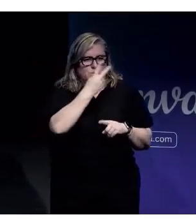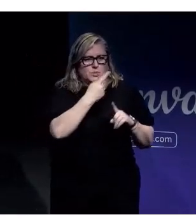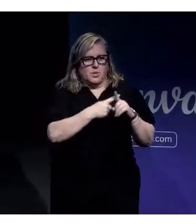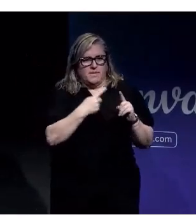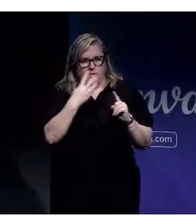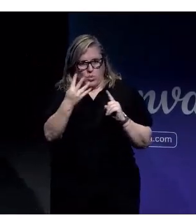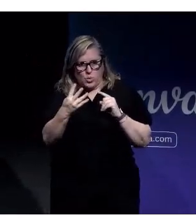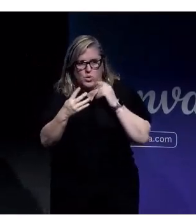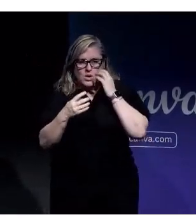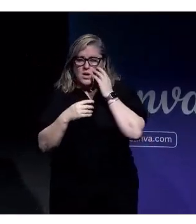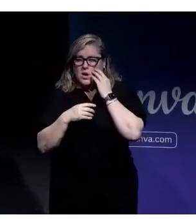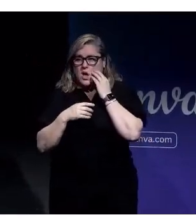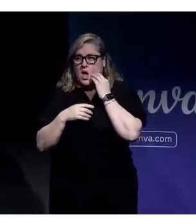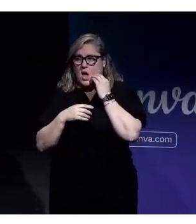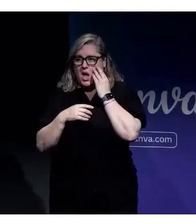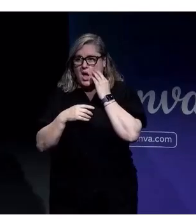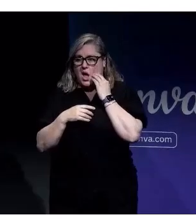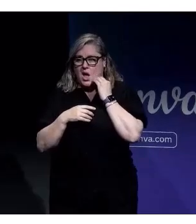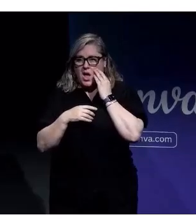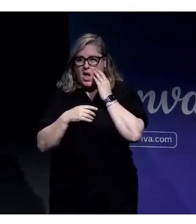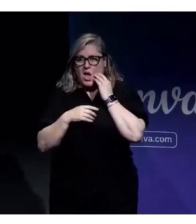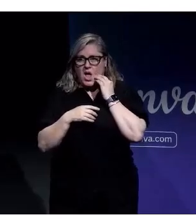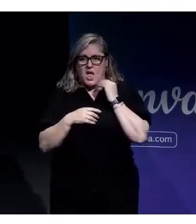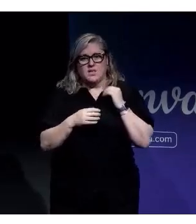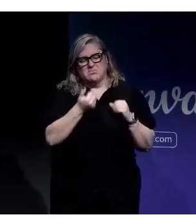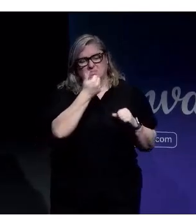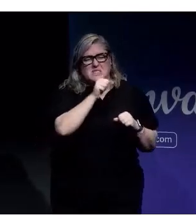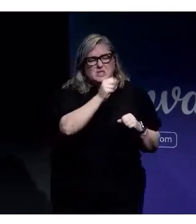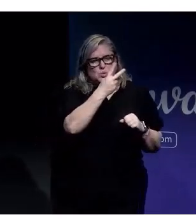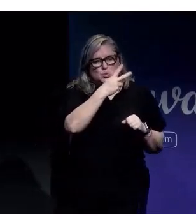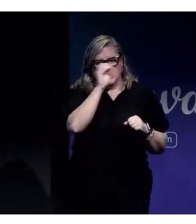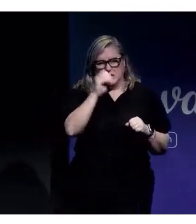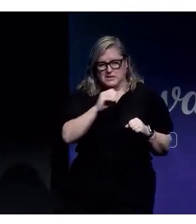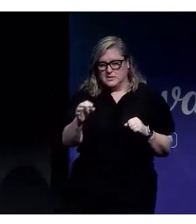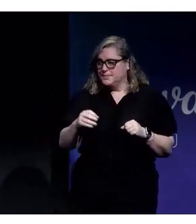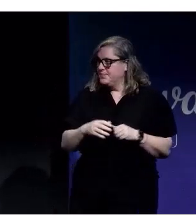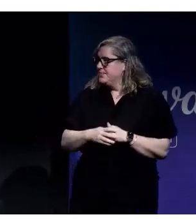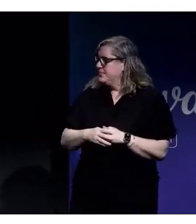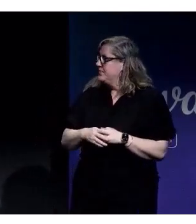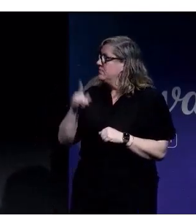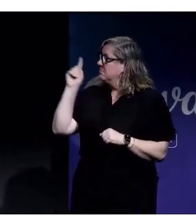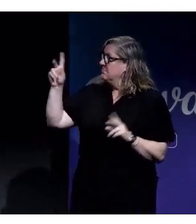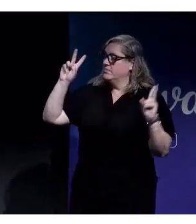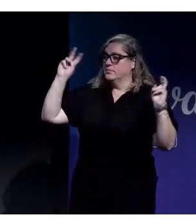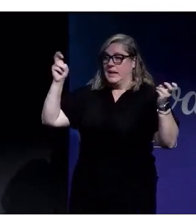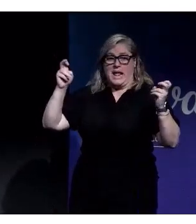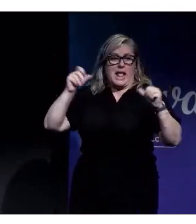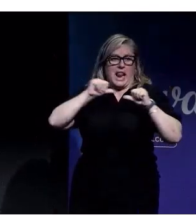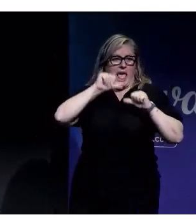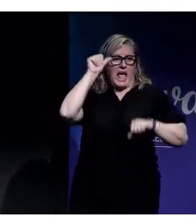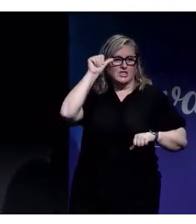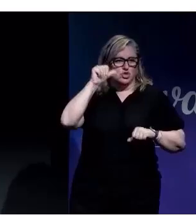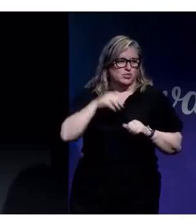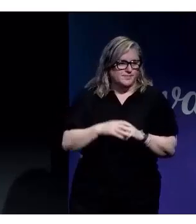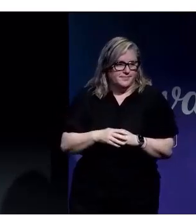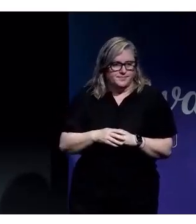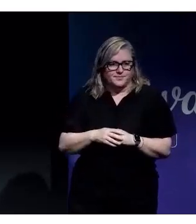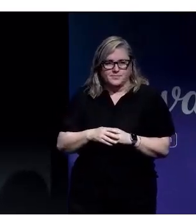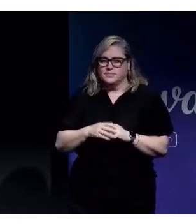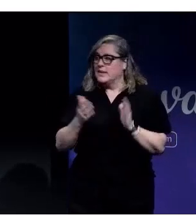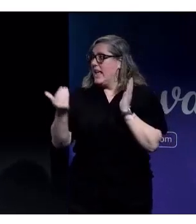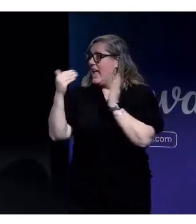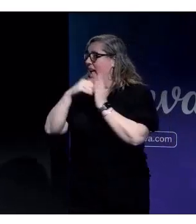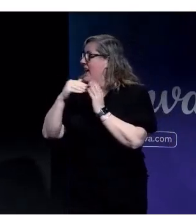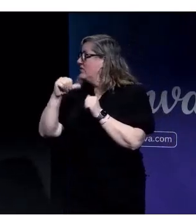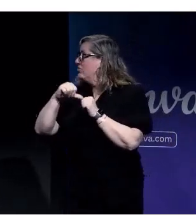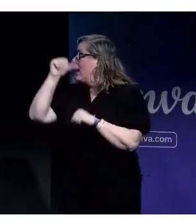our quick links so far. So 62%. And that's called large. We move on to extra